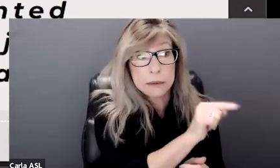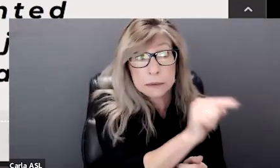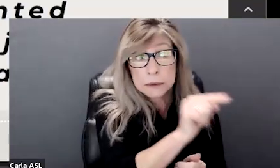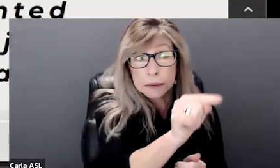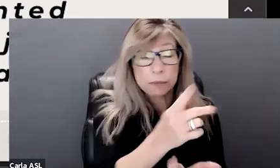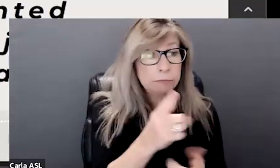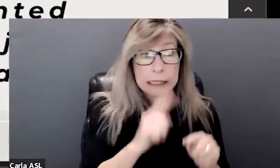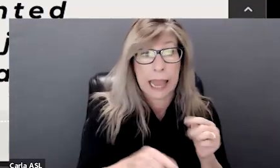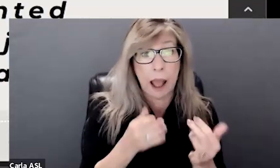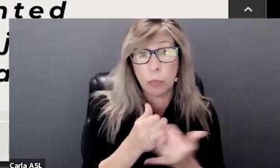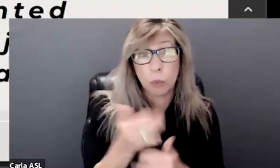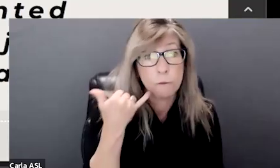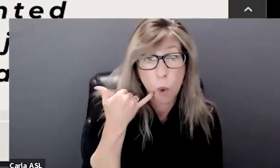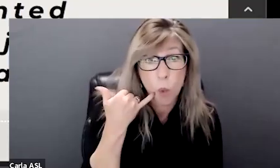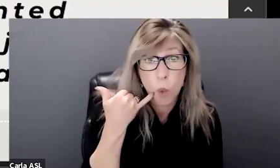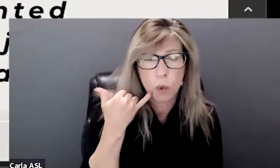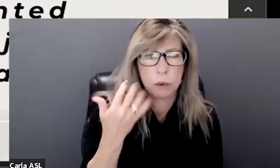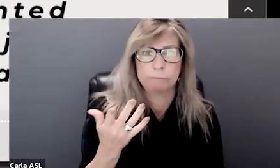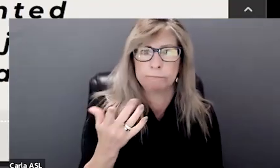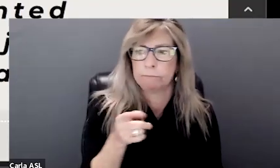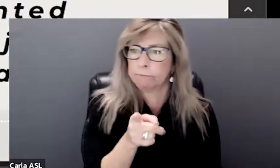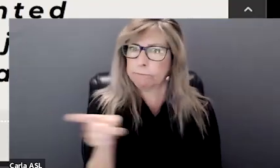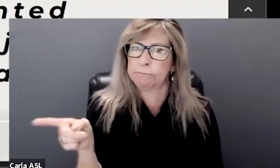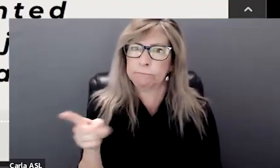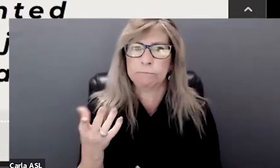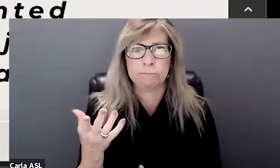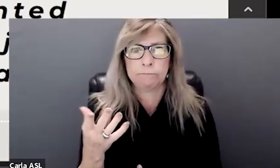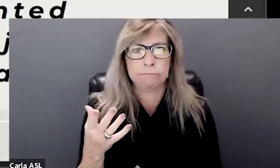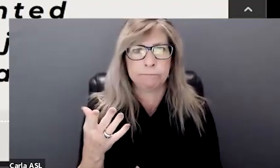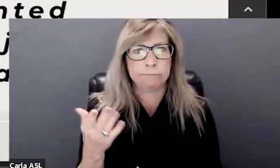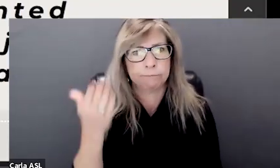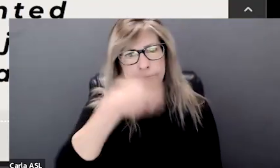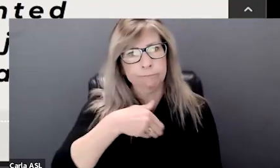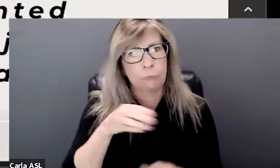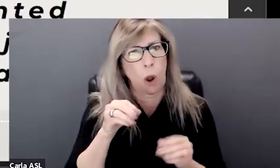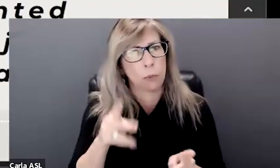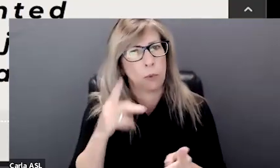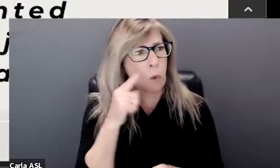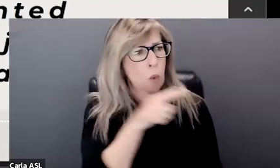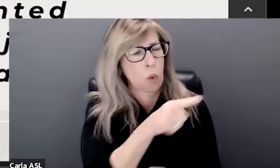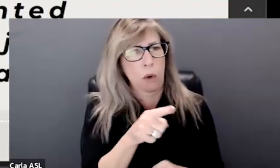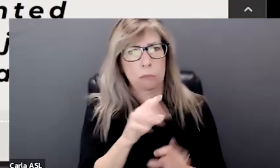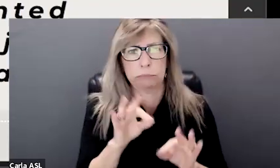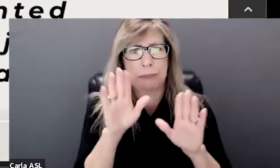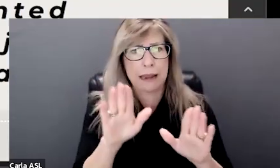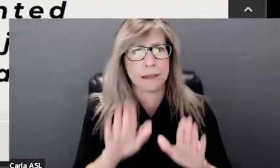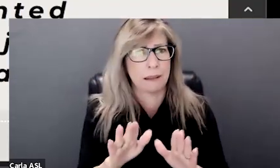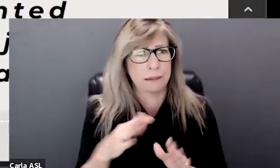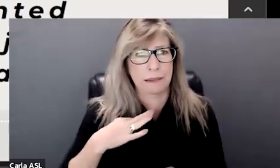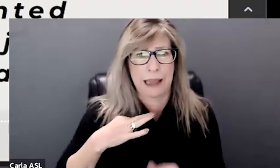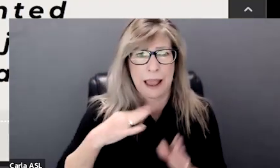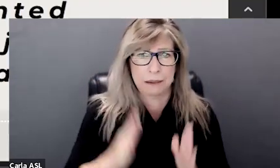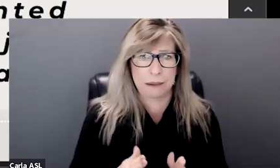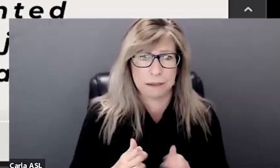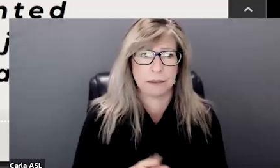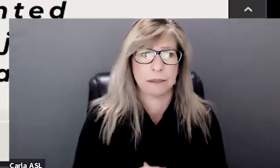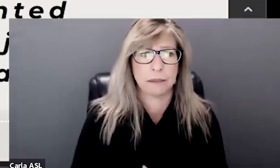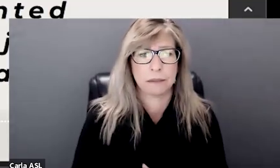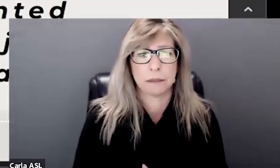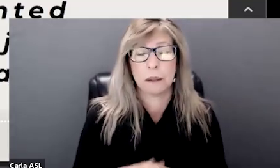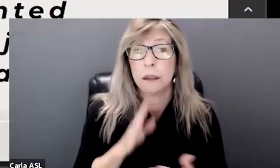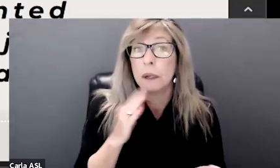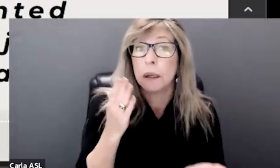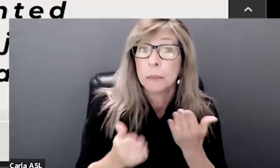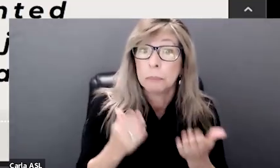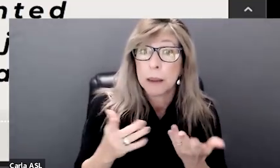of possibly excellent candidates for employment. This may look like a long, complex online application process that